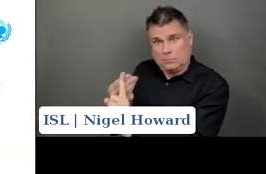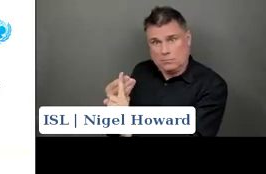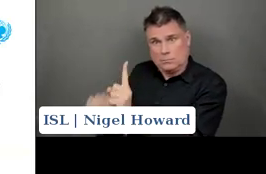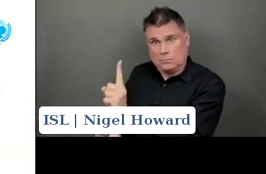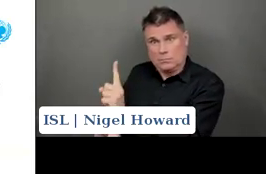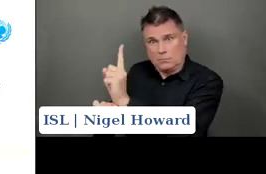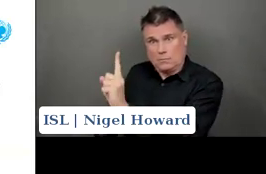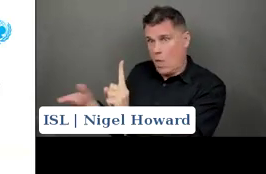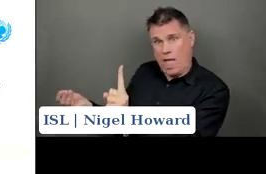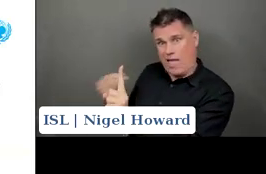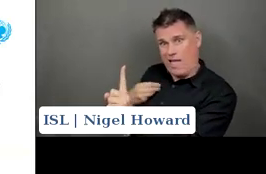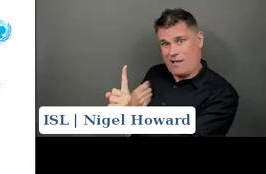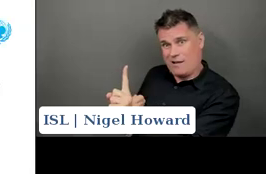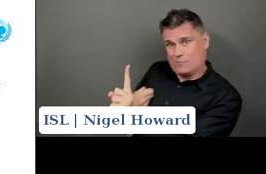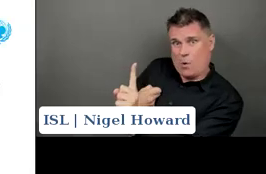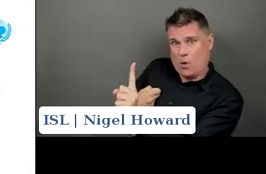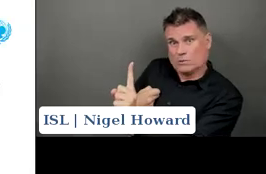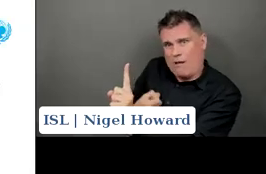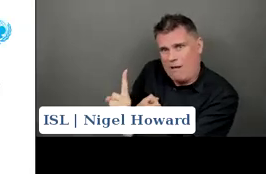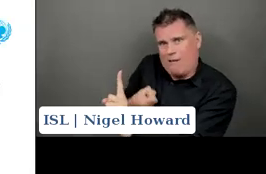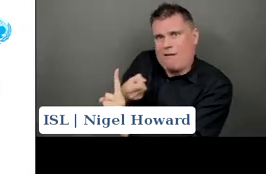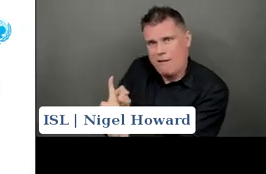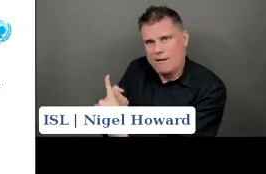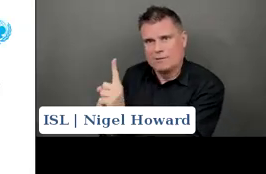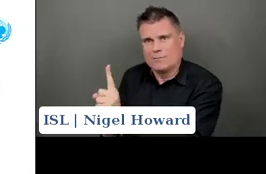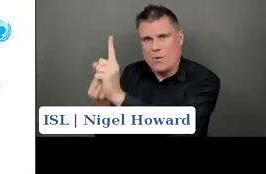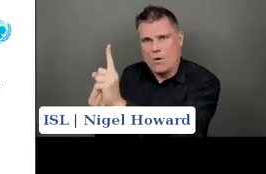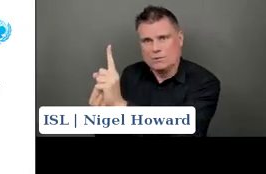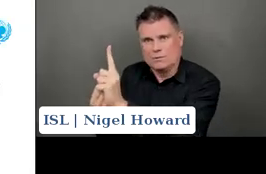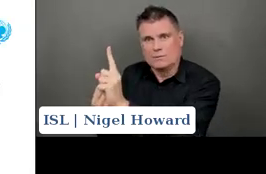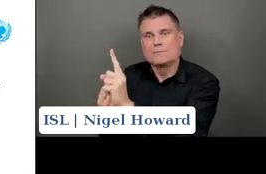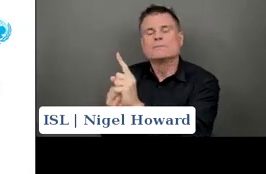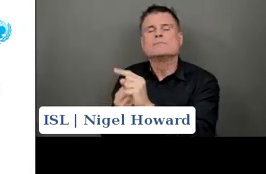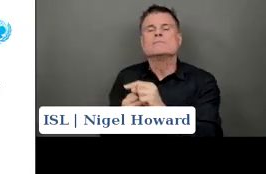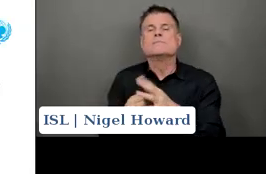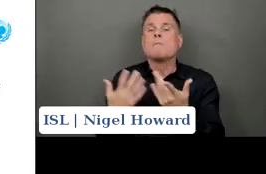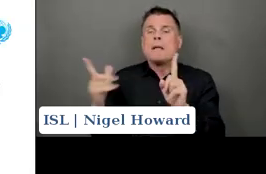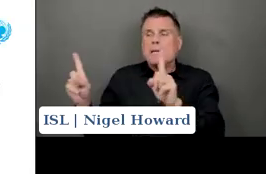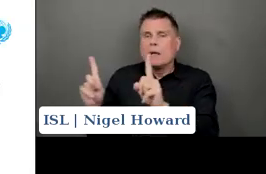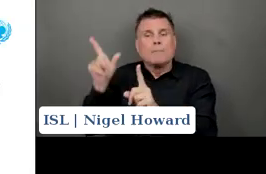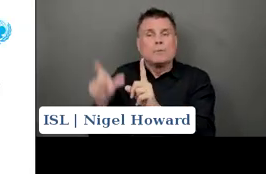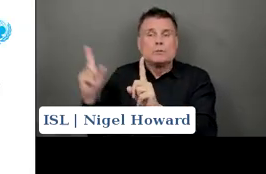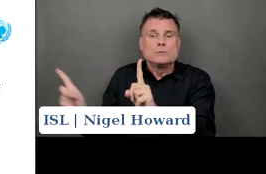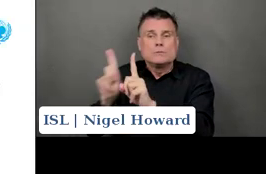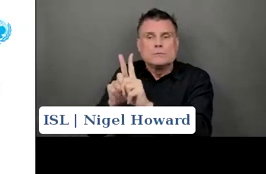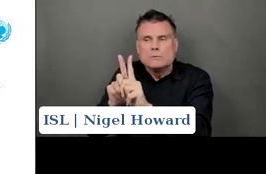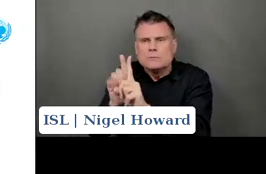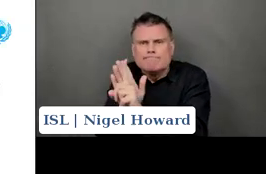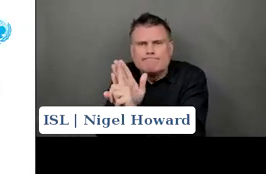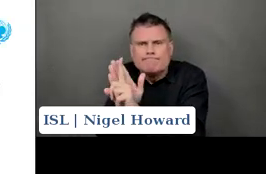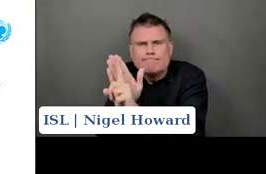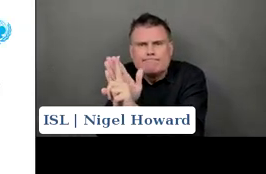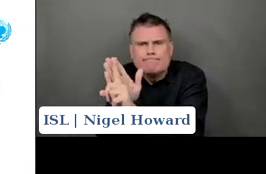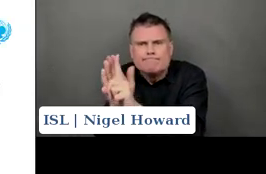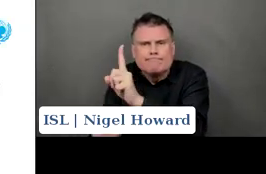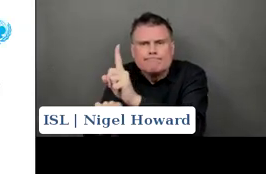human services, that can be access to personal assistance for persons with disabilities, that can be access to childcare, for